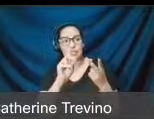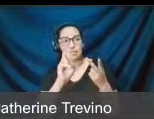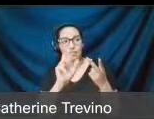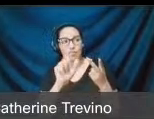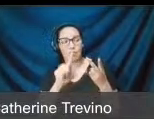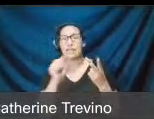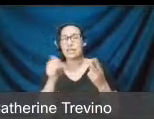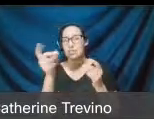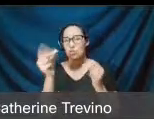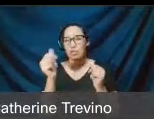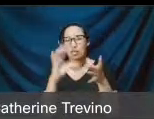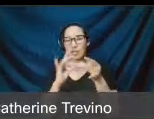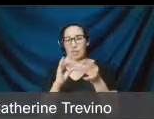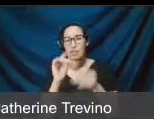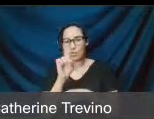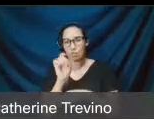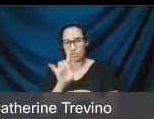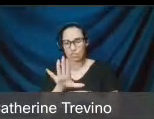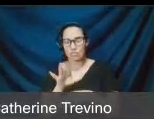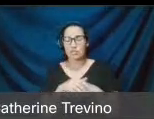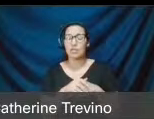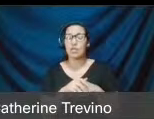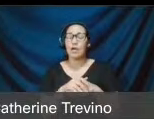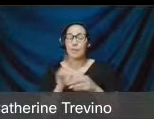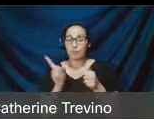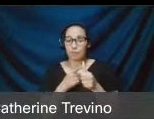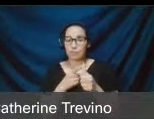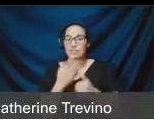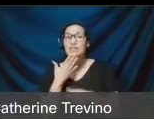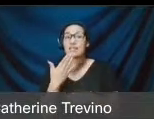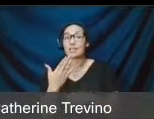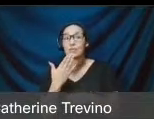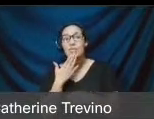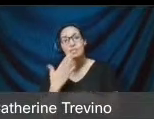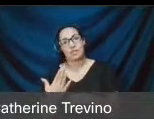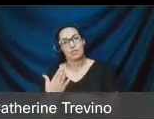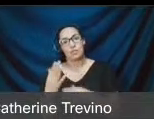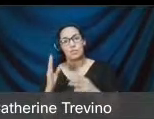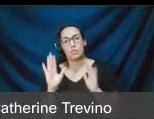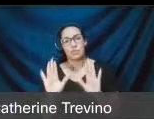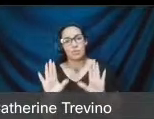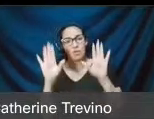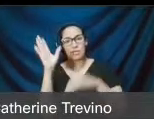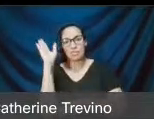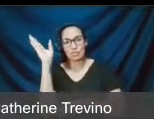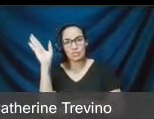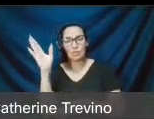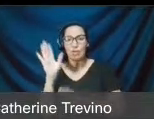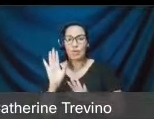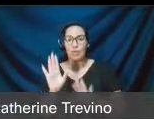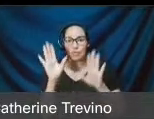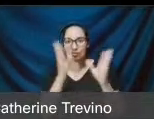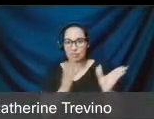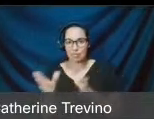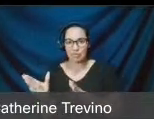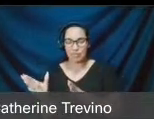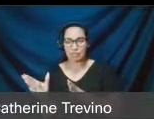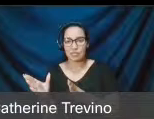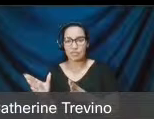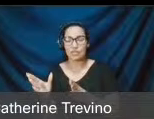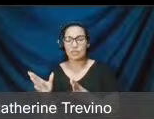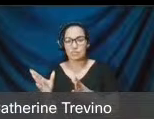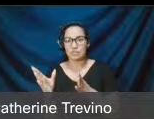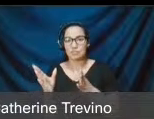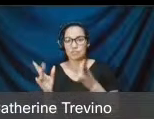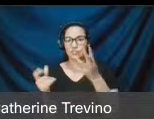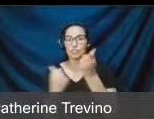real quick. First of all, thank you. Thank you. This is a great presentation, a great plan. I'm just going to ditto what my